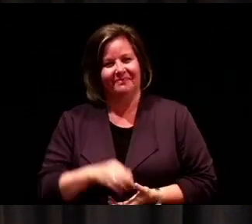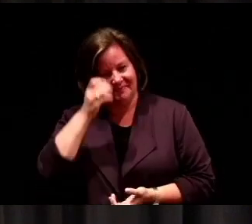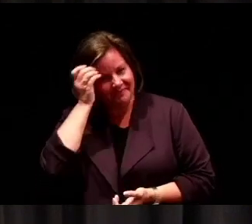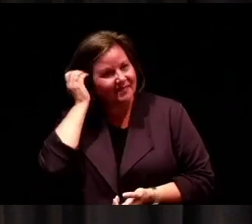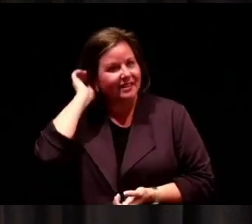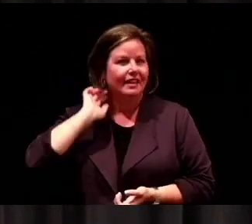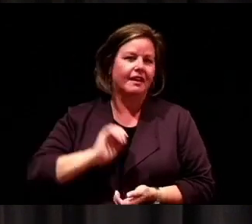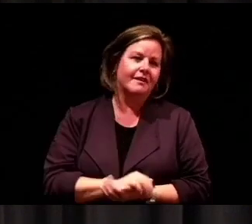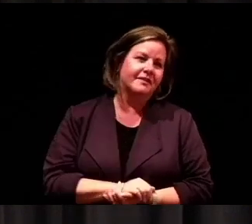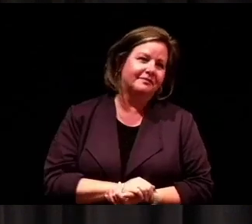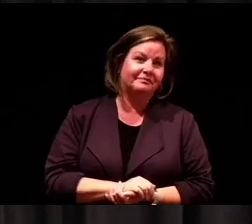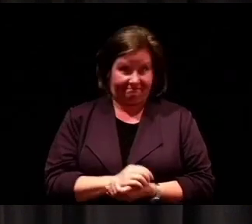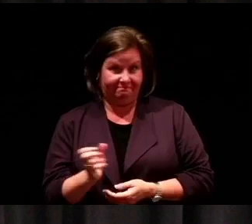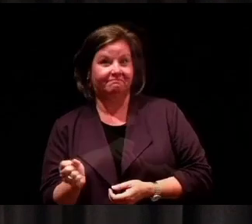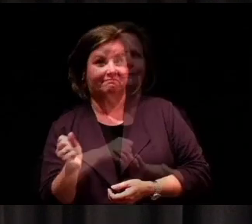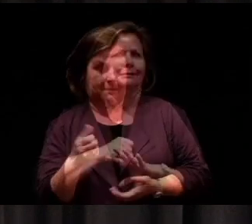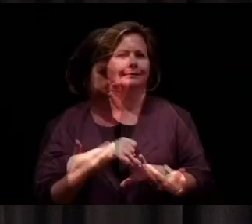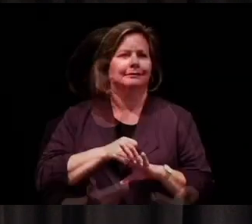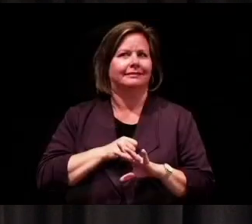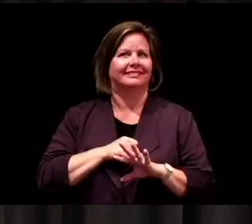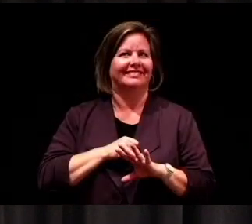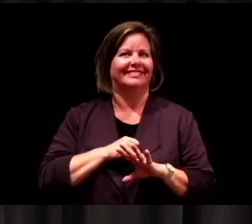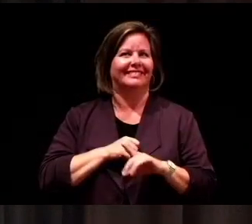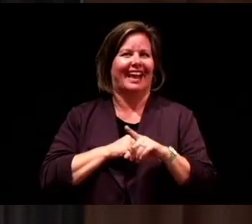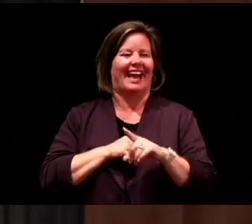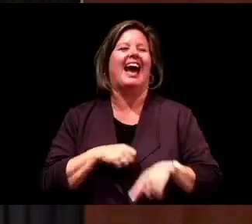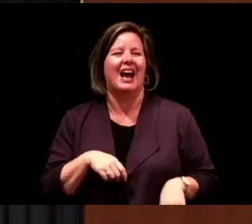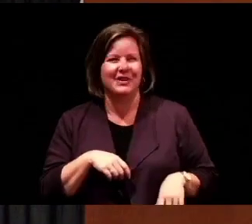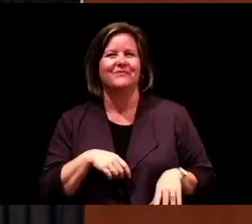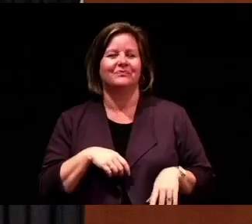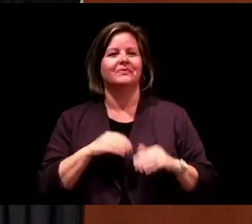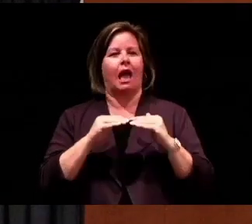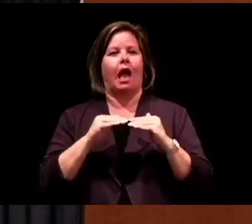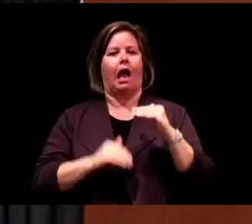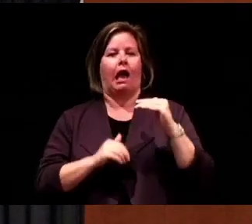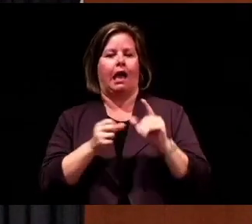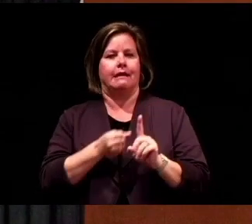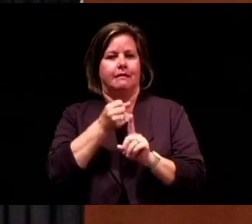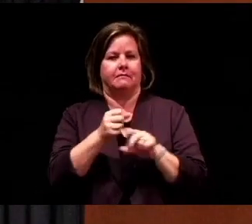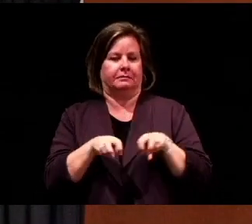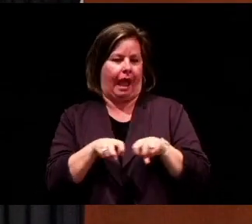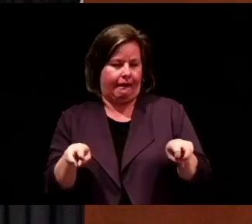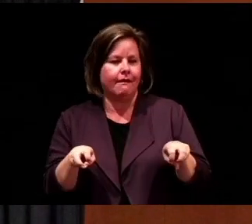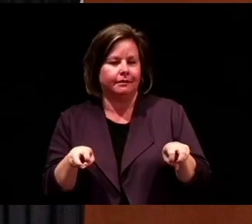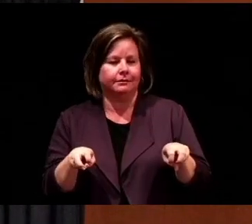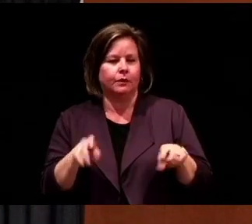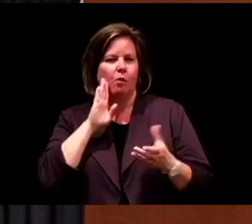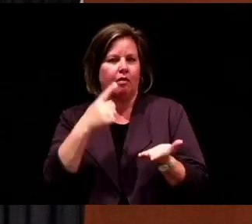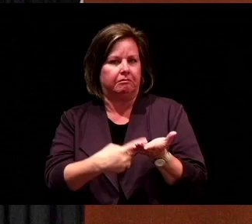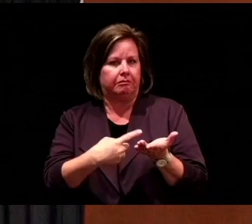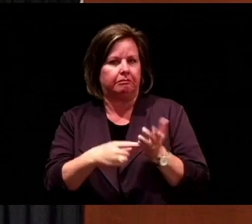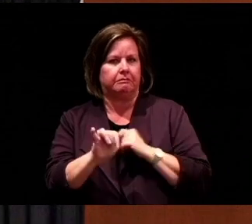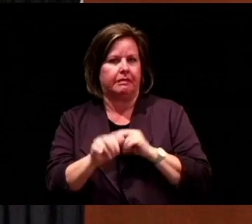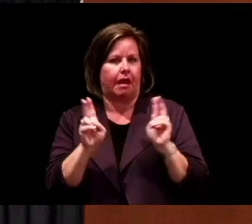unable to address any of your individual complaints or circumstances. And then finally, please keep all conduct and comments to be pretty appropriate.